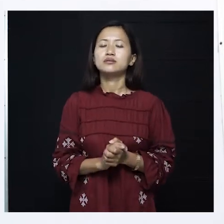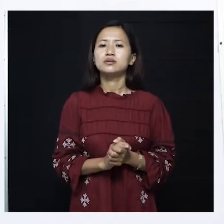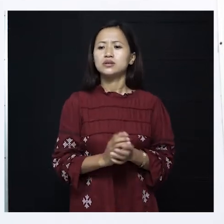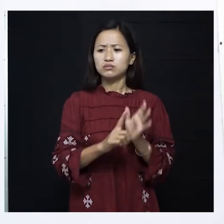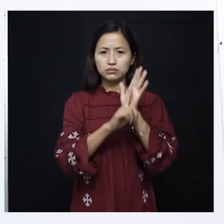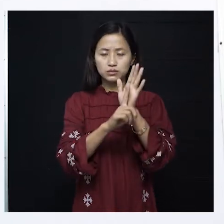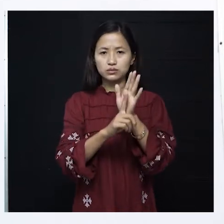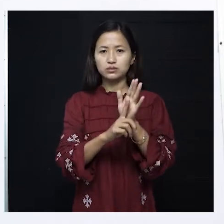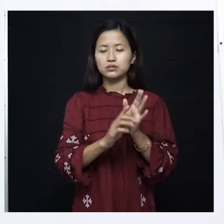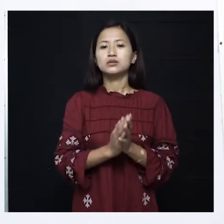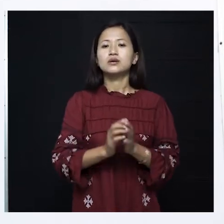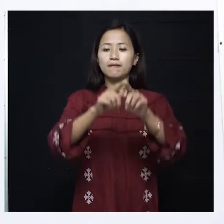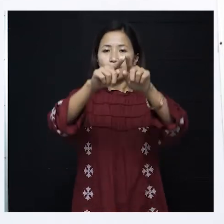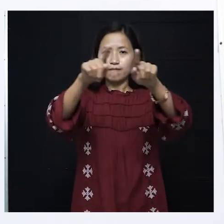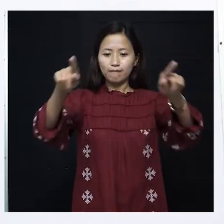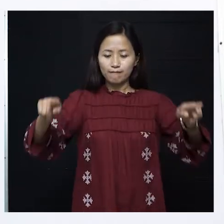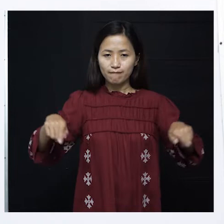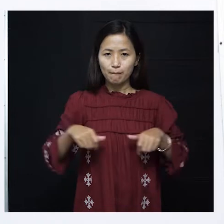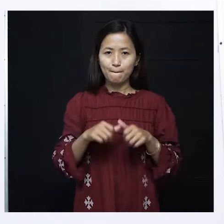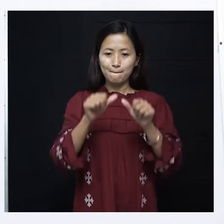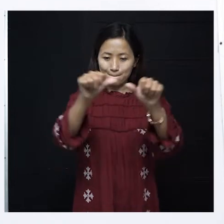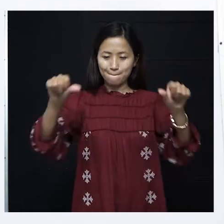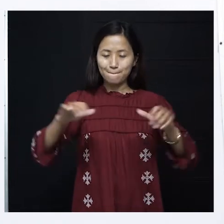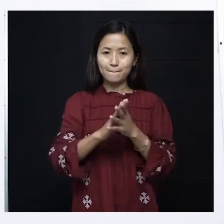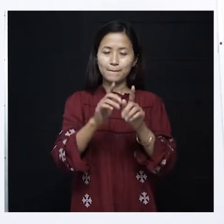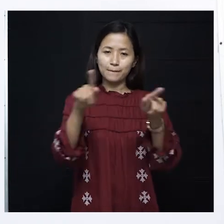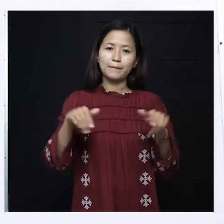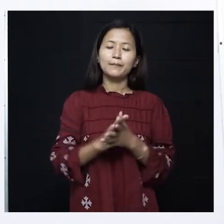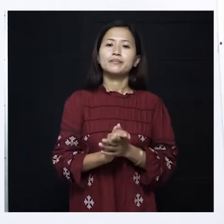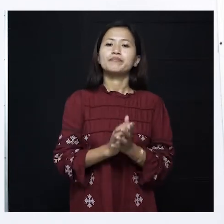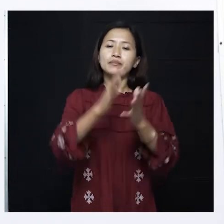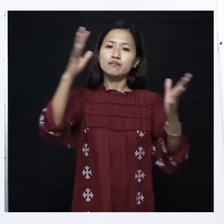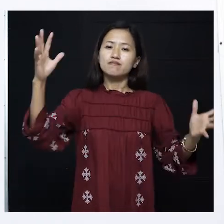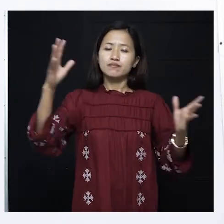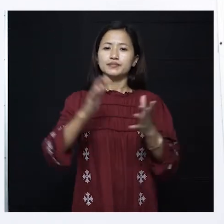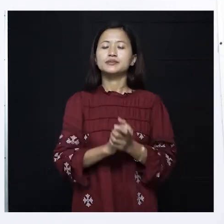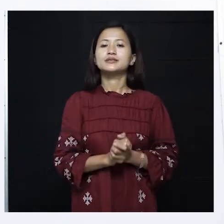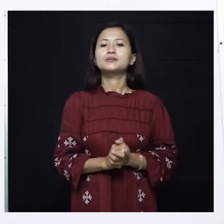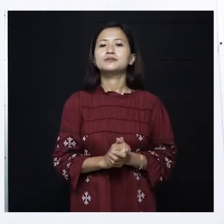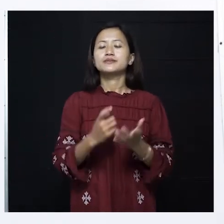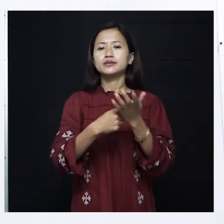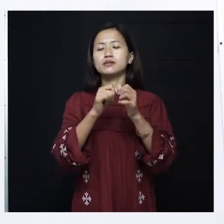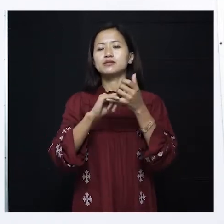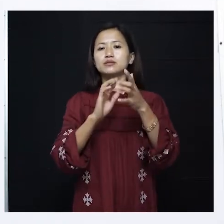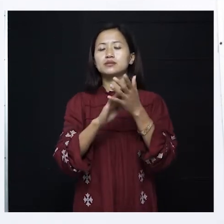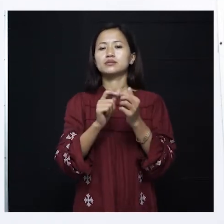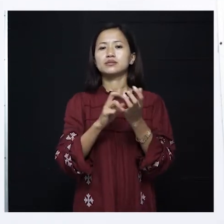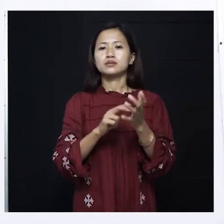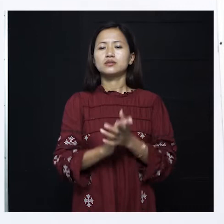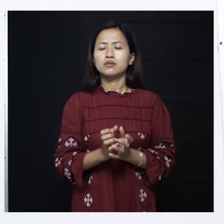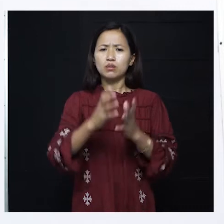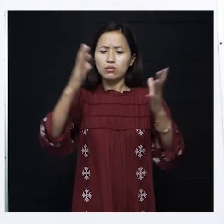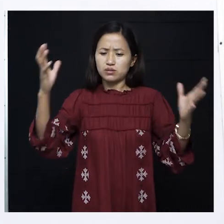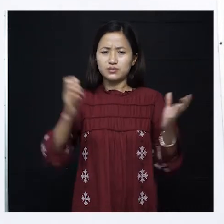large areas on a single map, and the problem here is that is also one reason why they cannot show lots